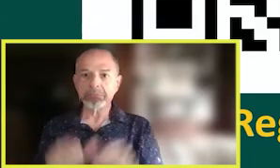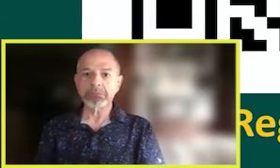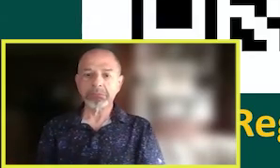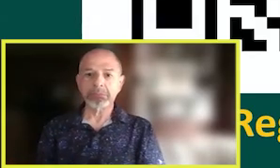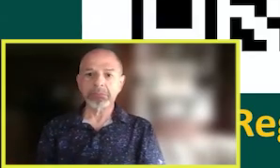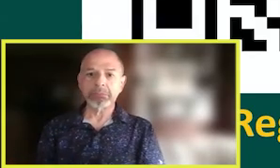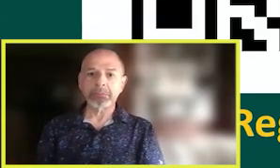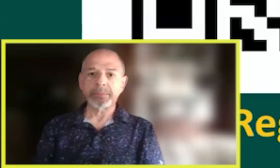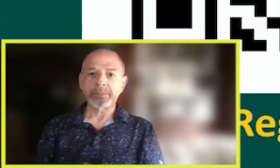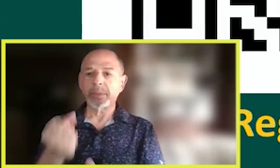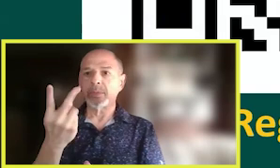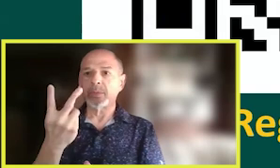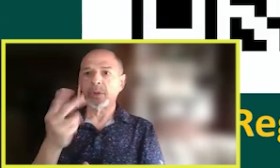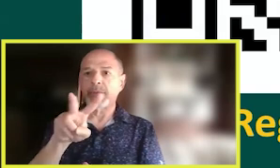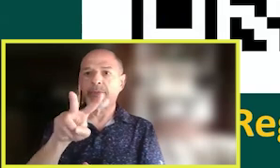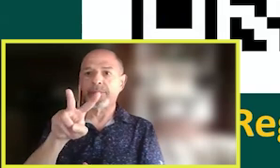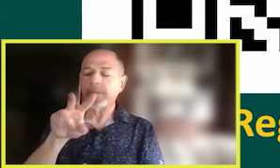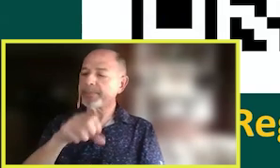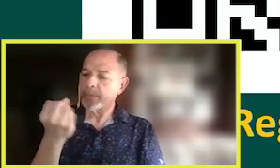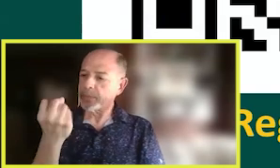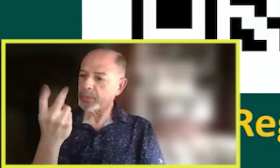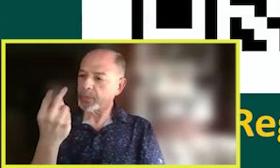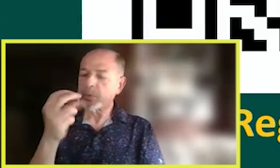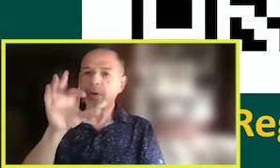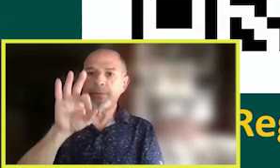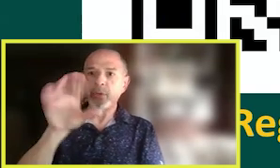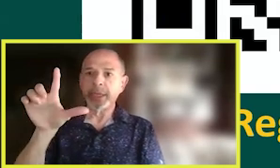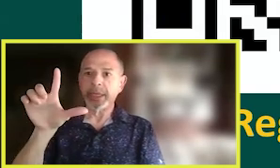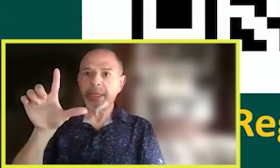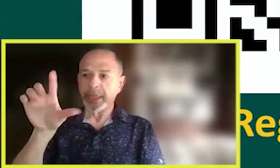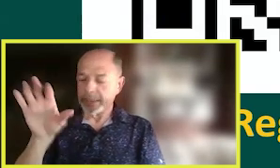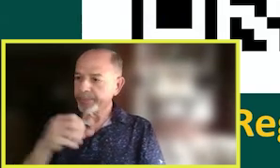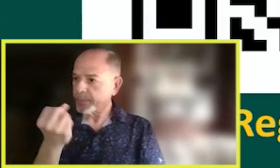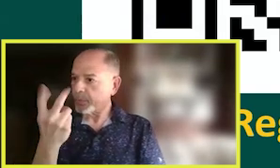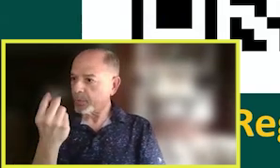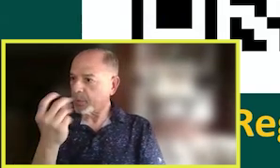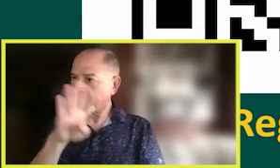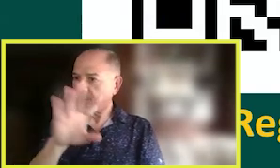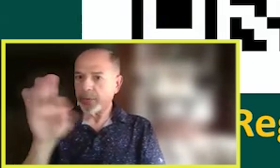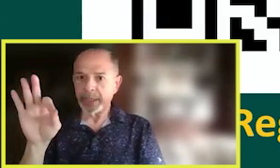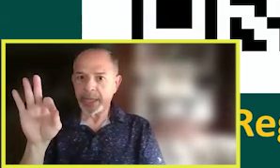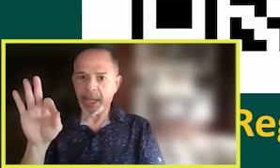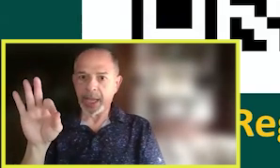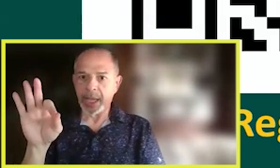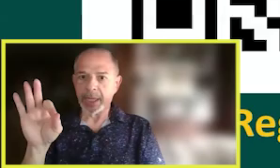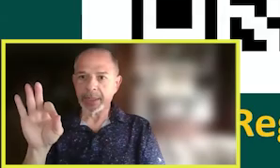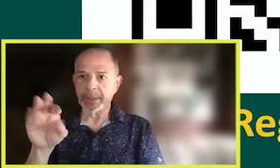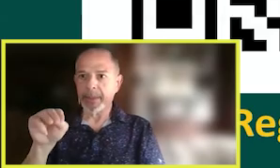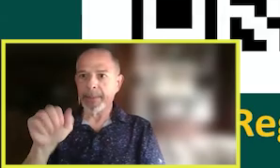at 1249 Main Street in West Warwick, Rhode Island. Registration is